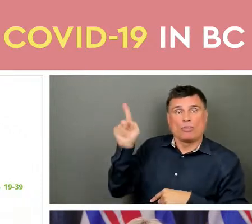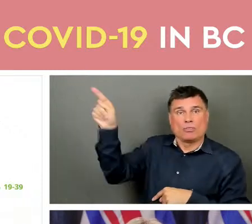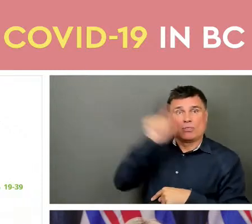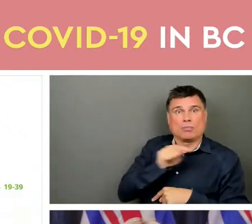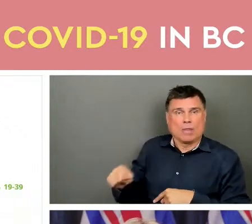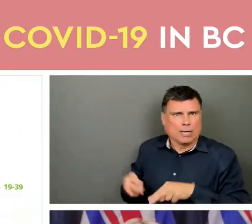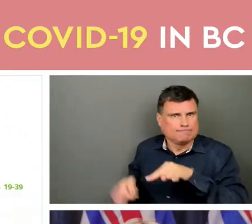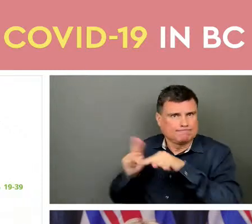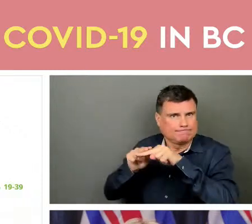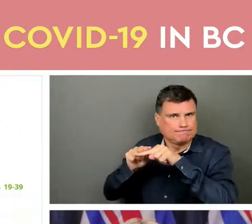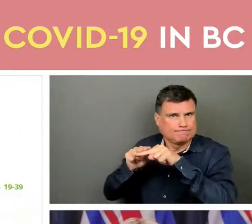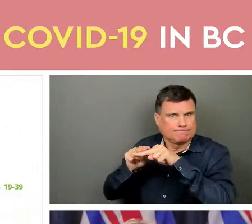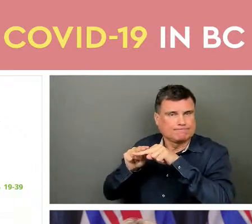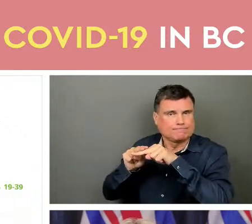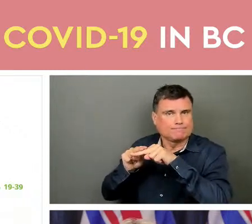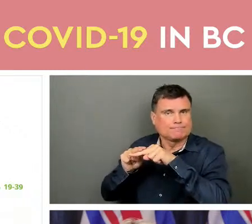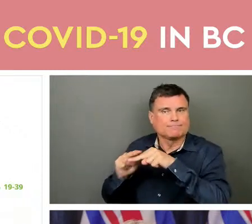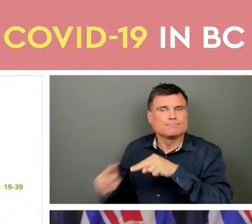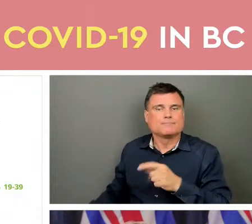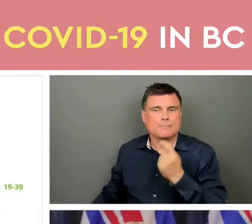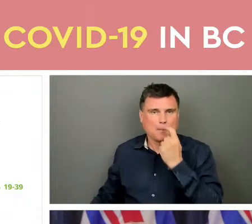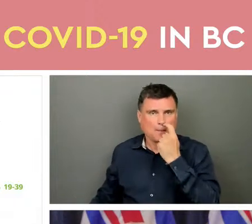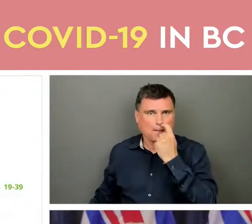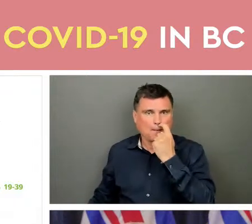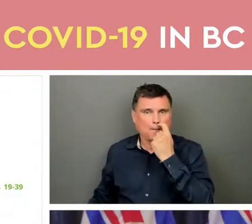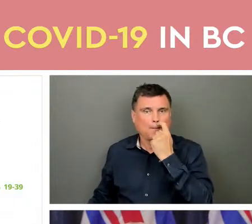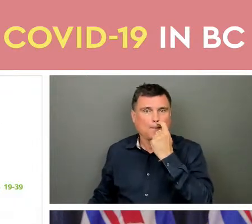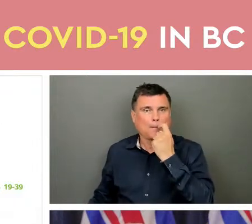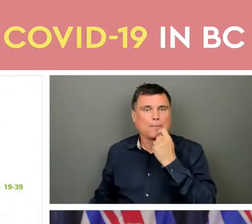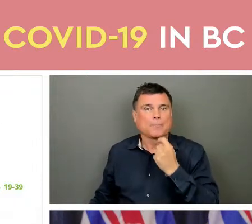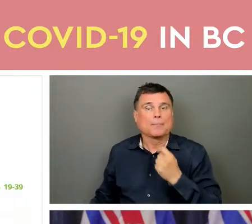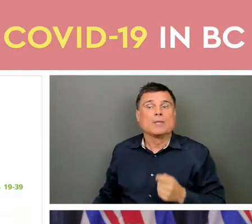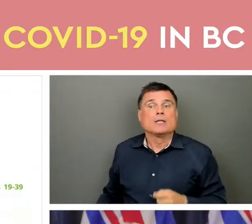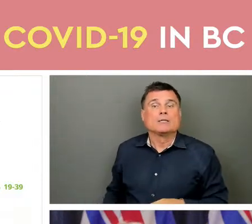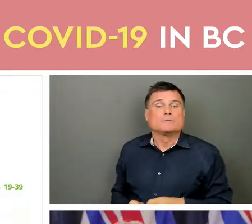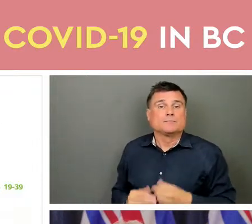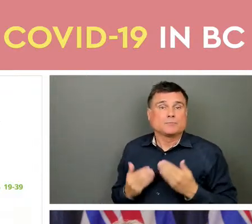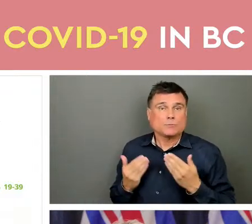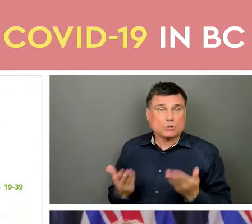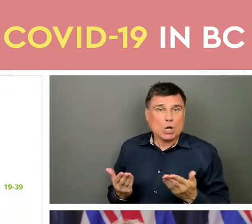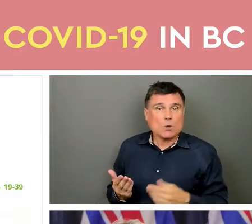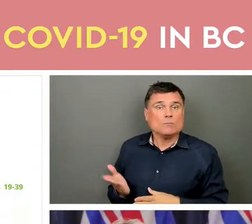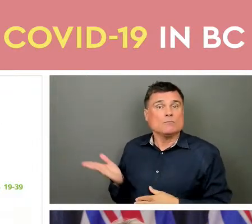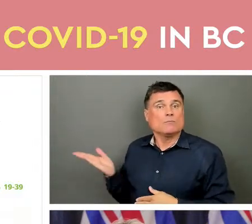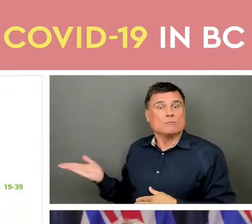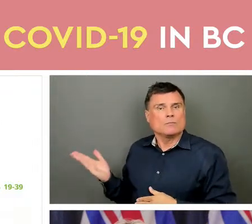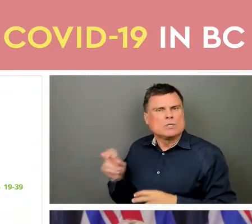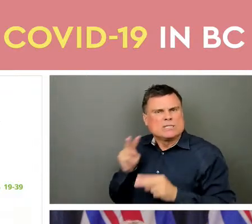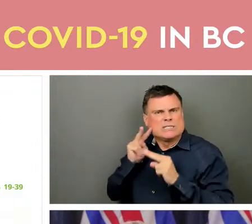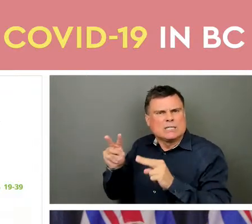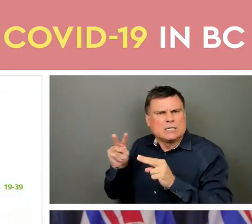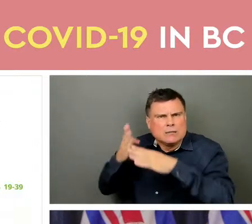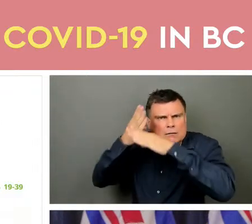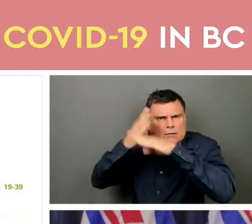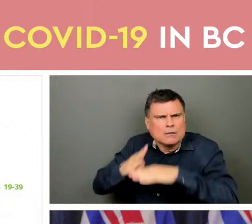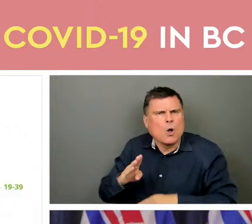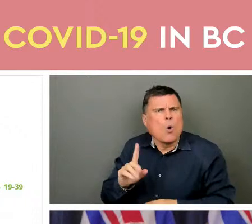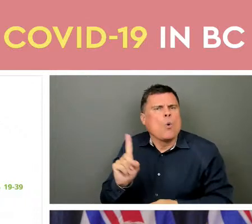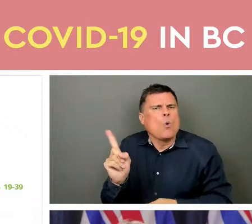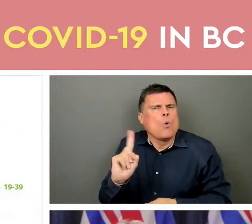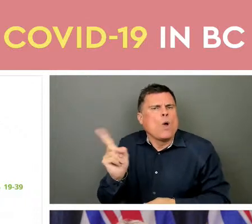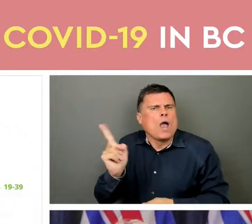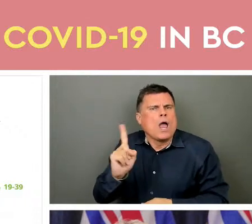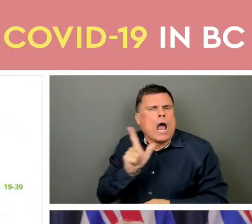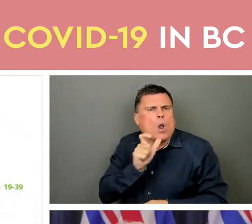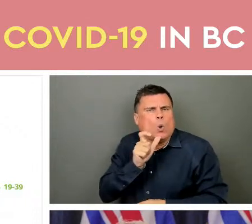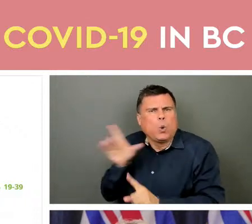be paying attention to who is getting infected with COVID-19. And as we've seen in the last waves that we've had,